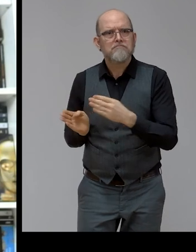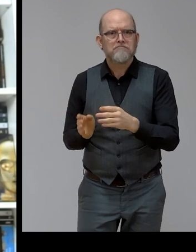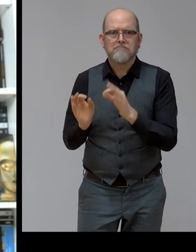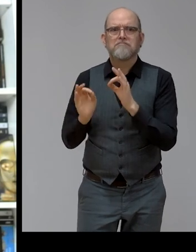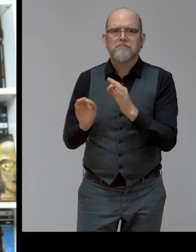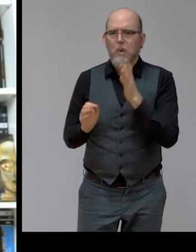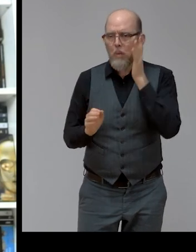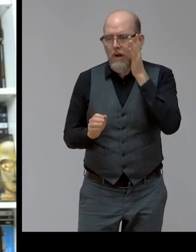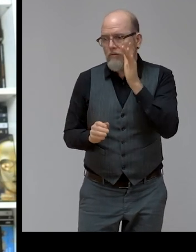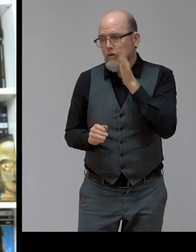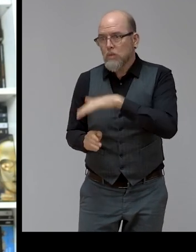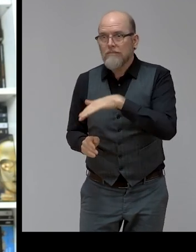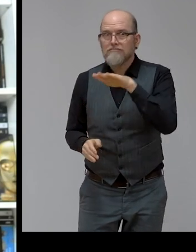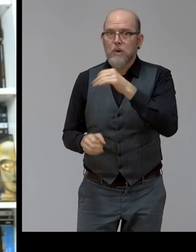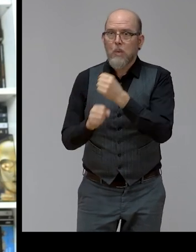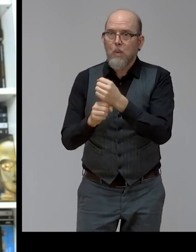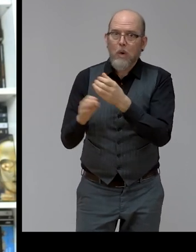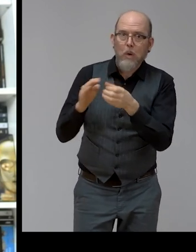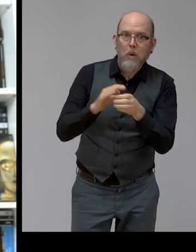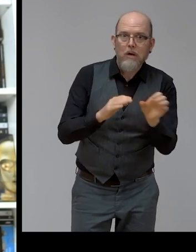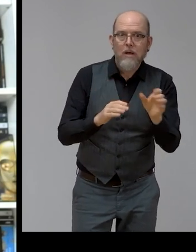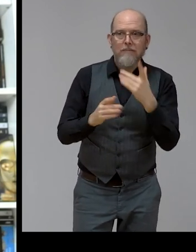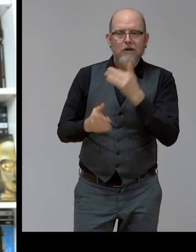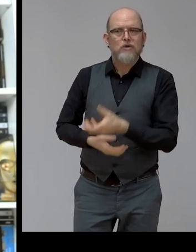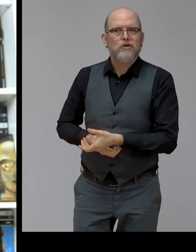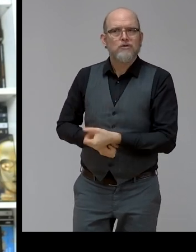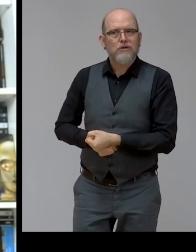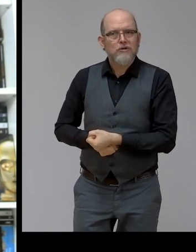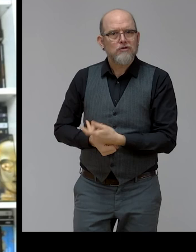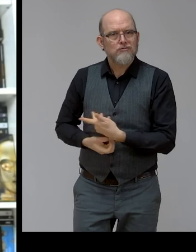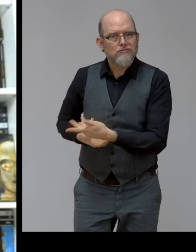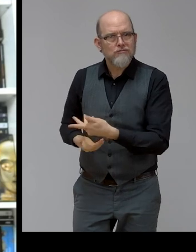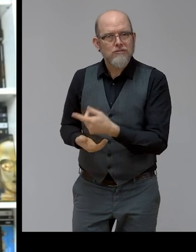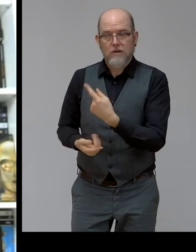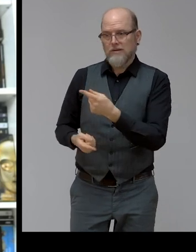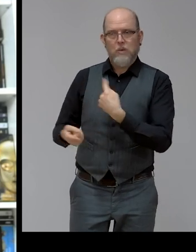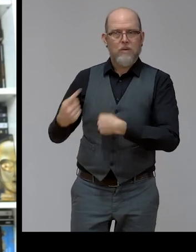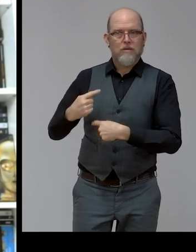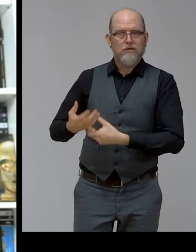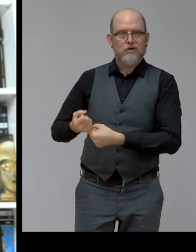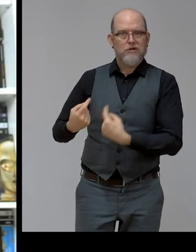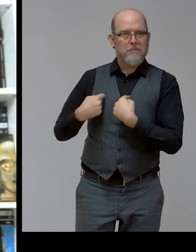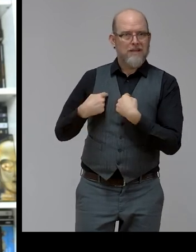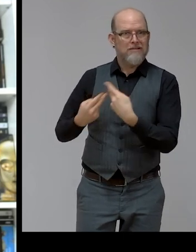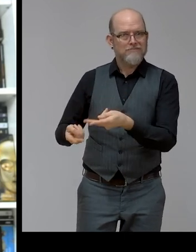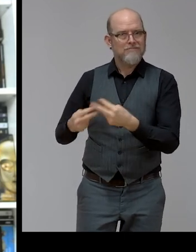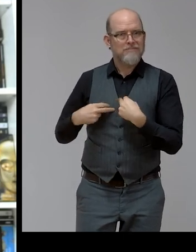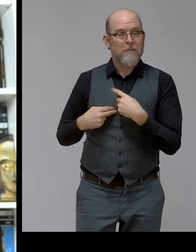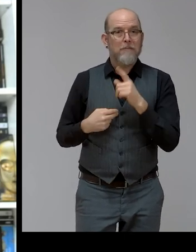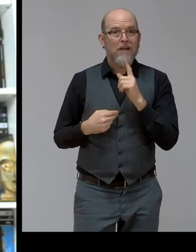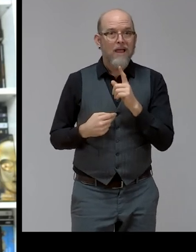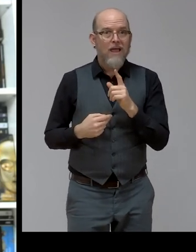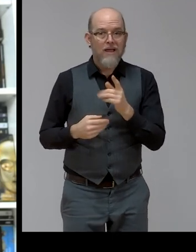they just need to believe in you and they just need to trust you. And people with disabilities, they are